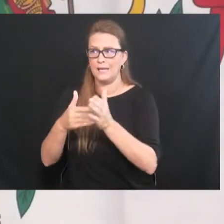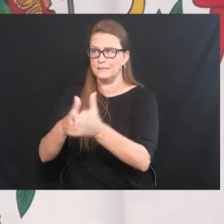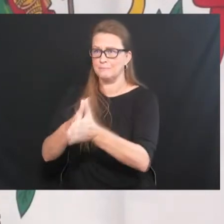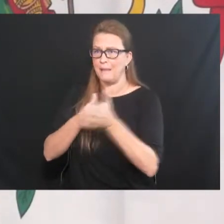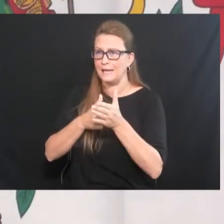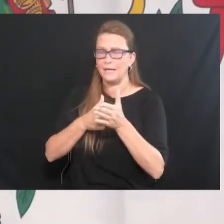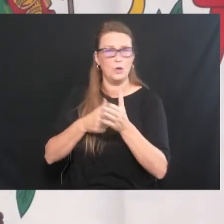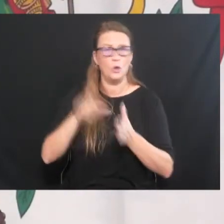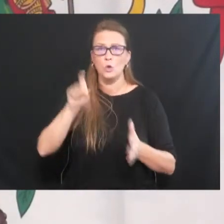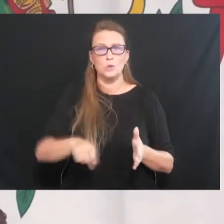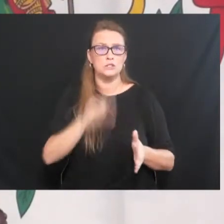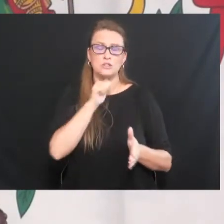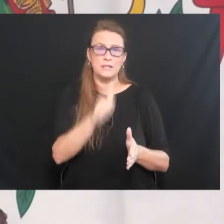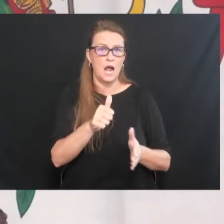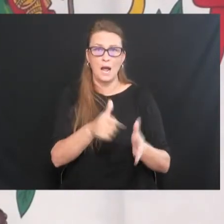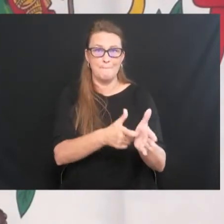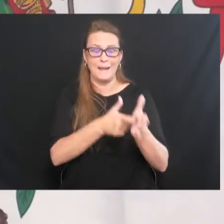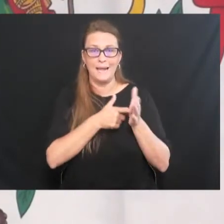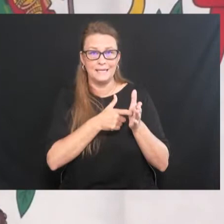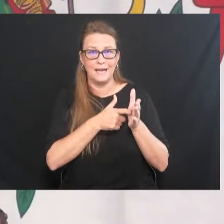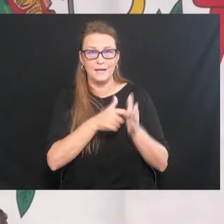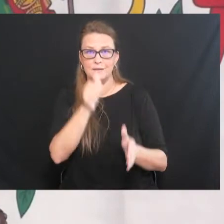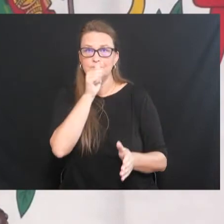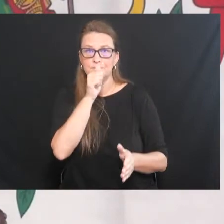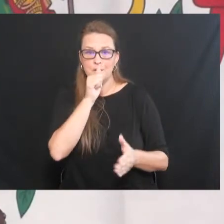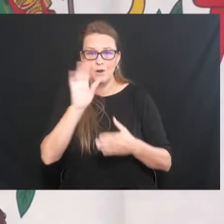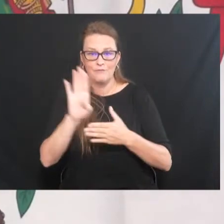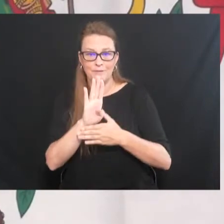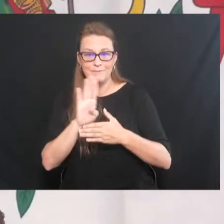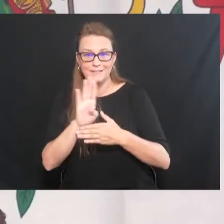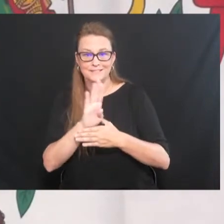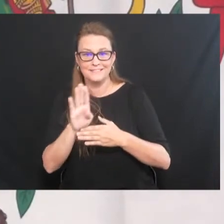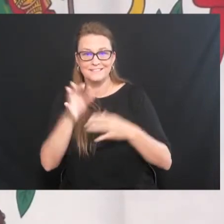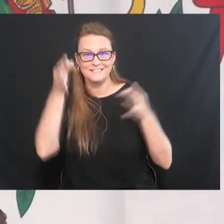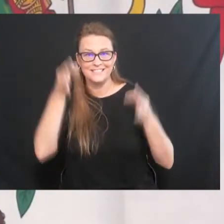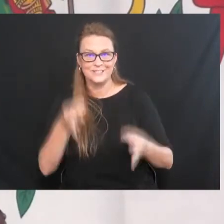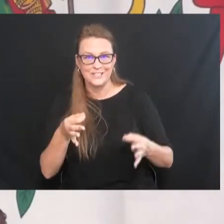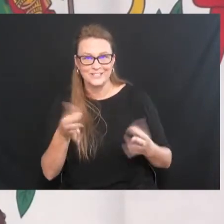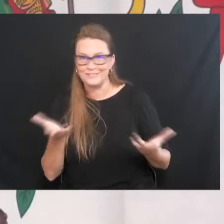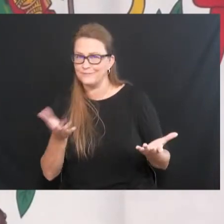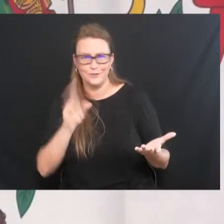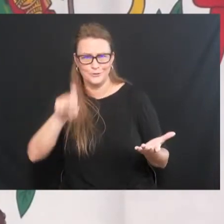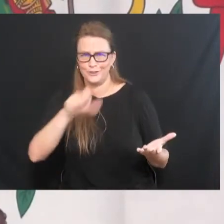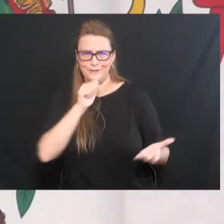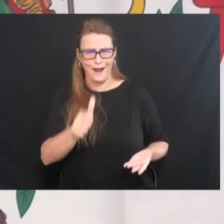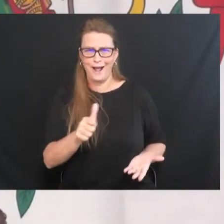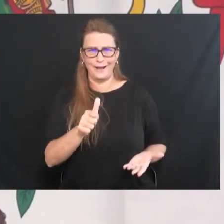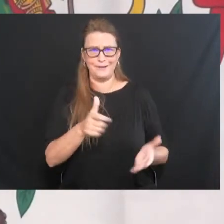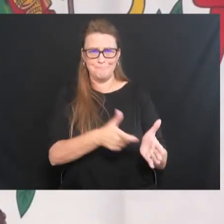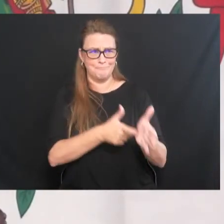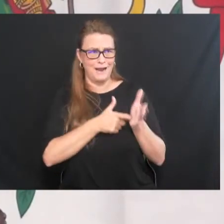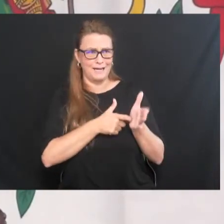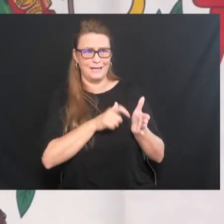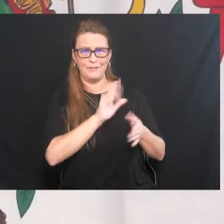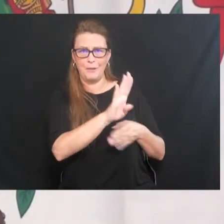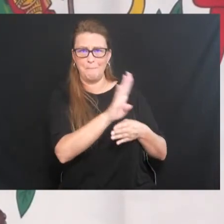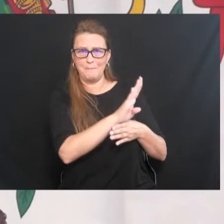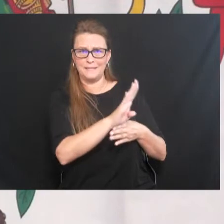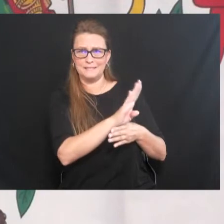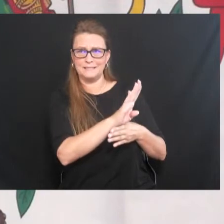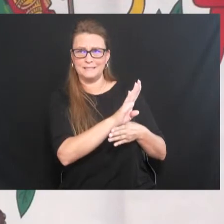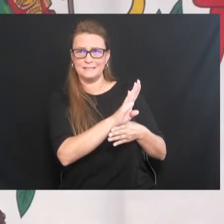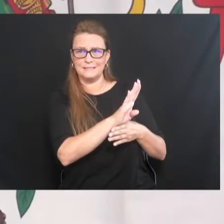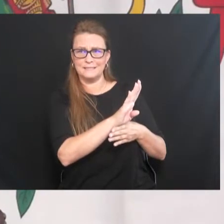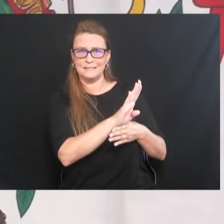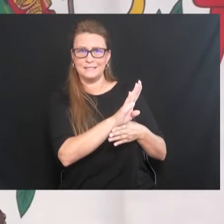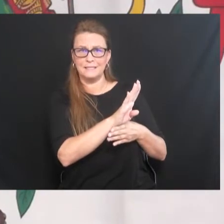be mandating what a private business decision should be. We shouldn't be mandating anything. And from the standpoint